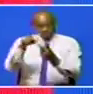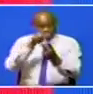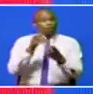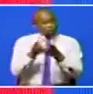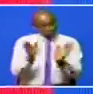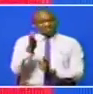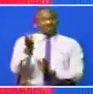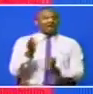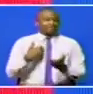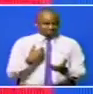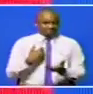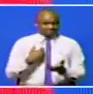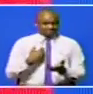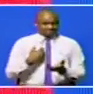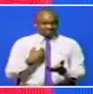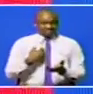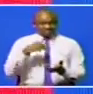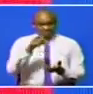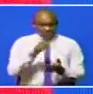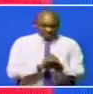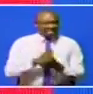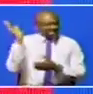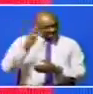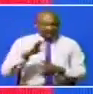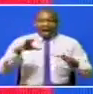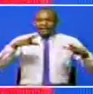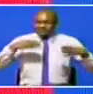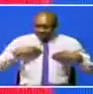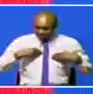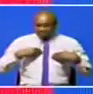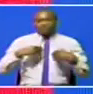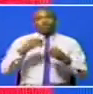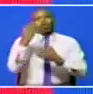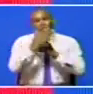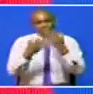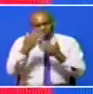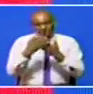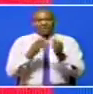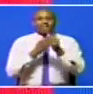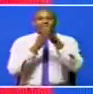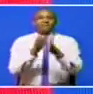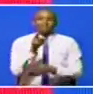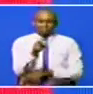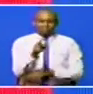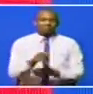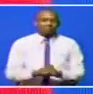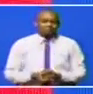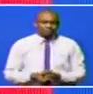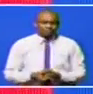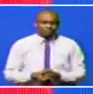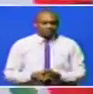open, since according to him, he will never accept what he calls computer-generated leaders.